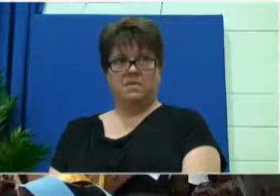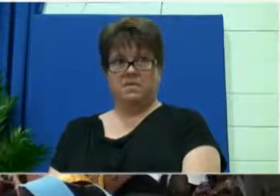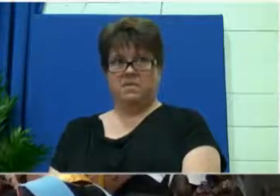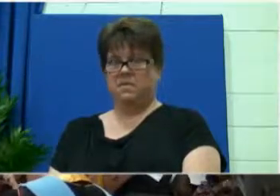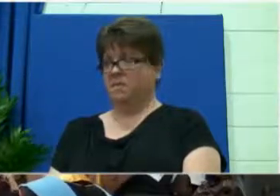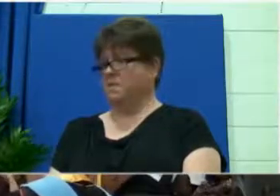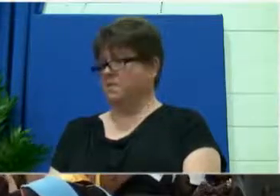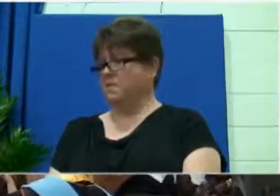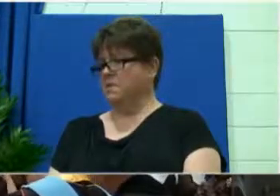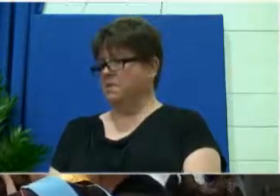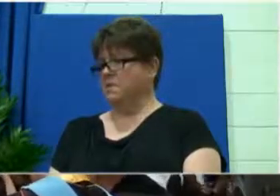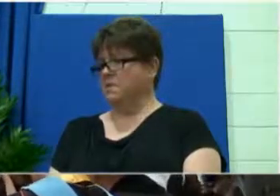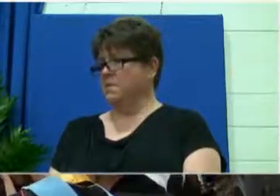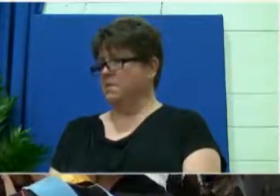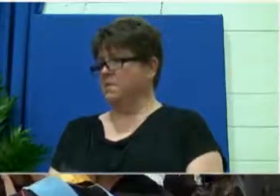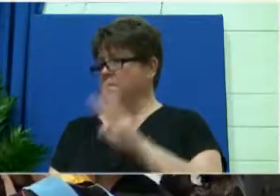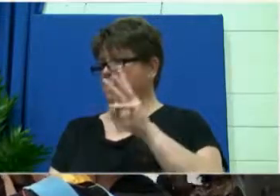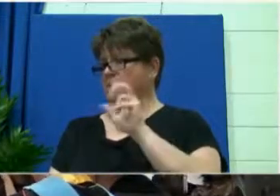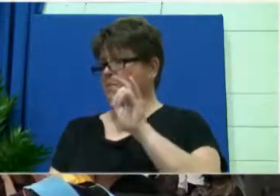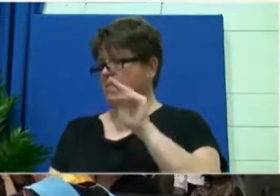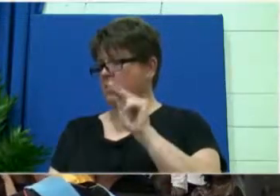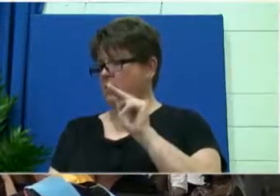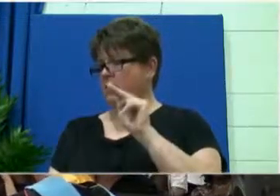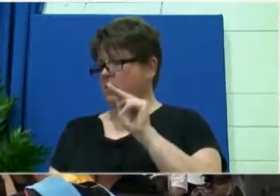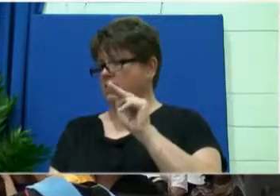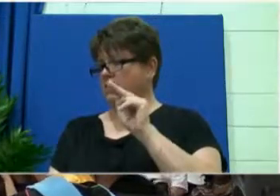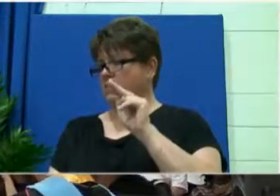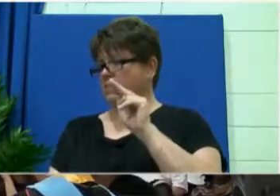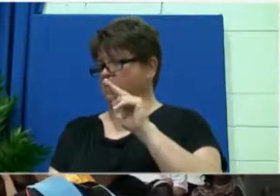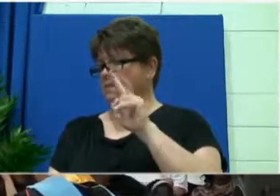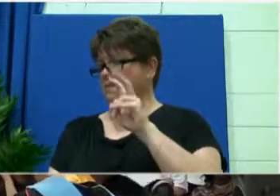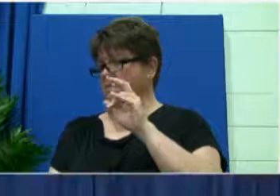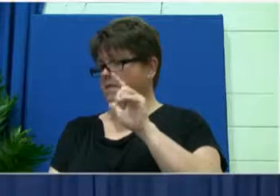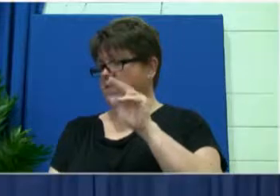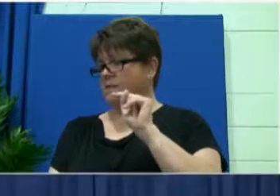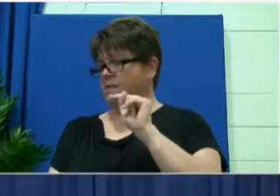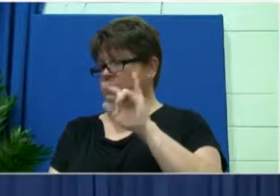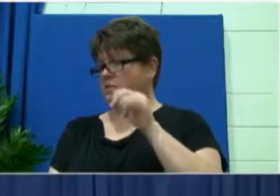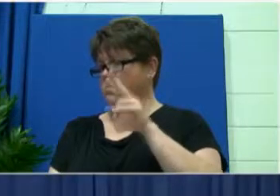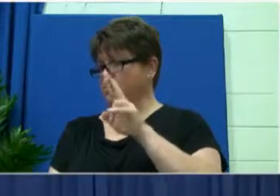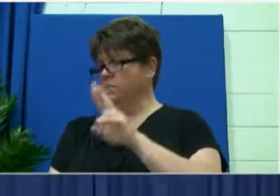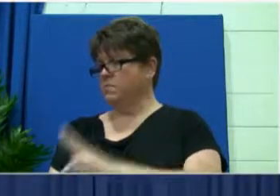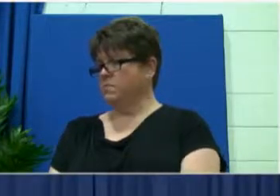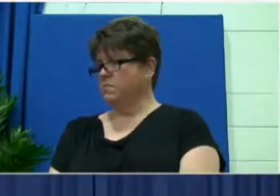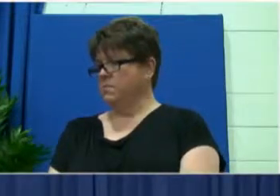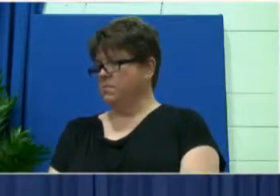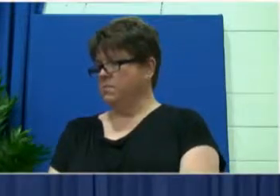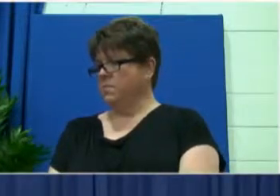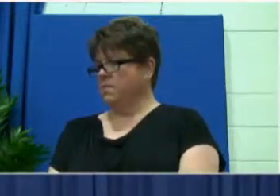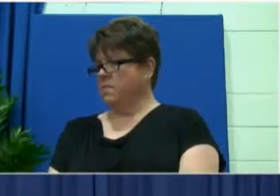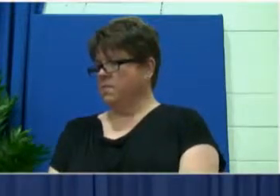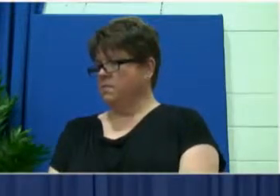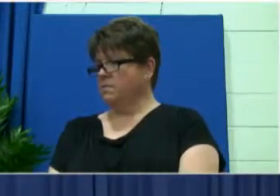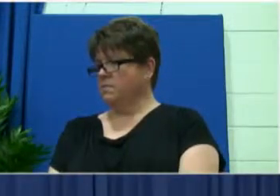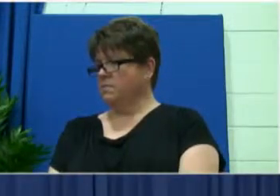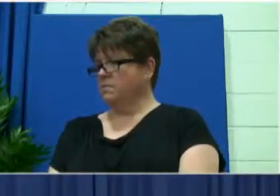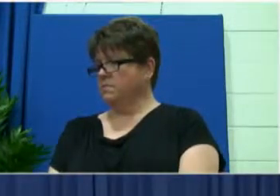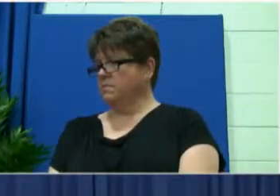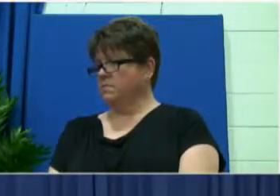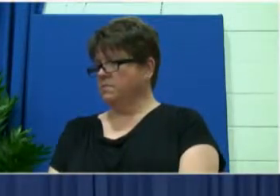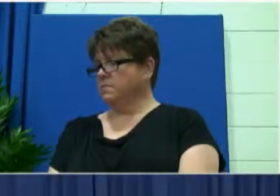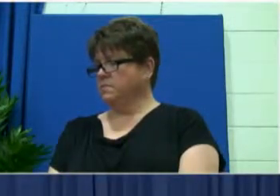Wayne Vincent Madsen, Jr., Associate in Applied Science in Agriculture Business.